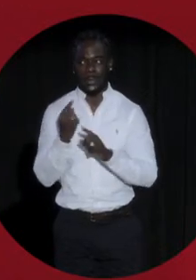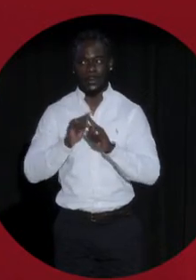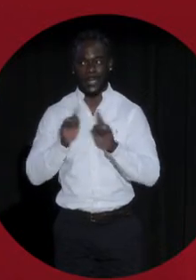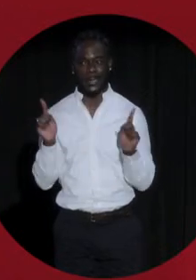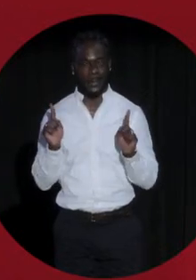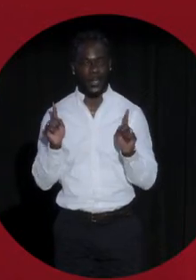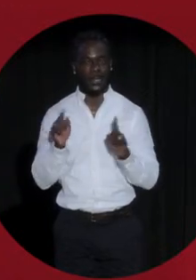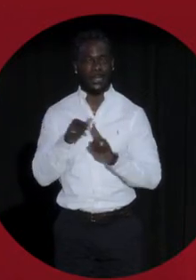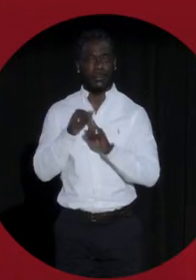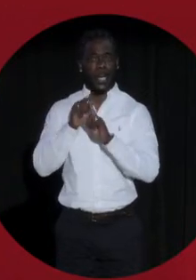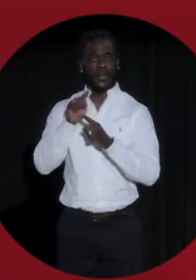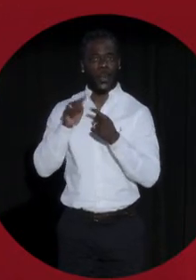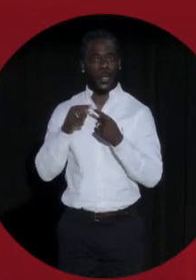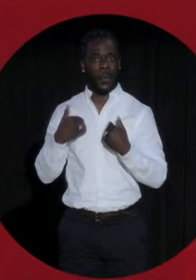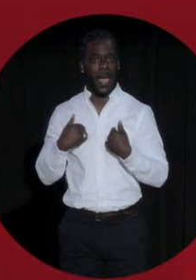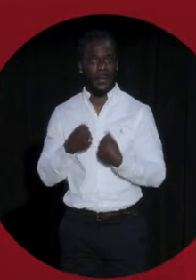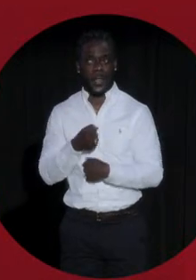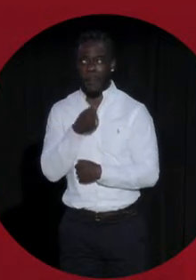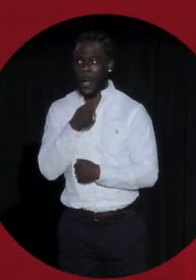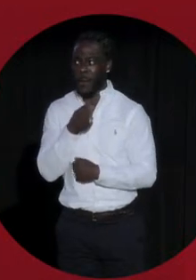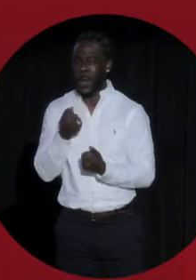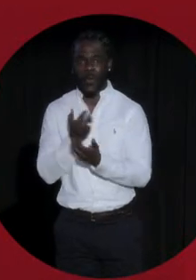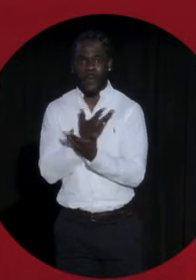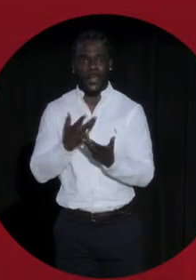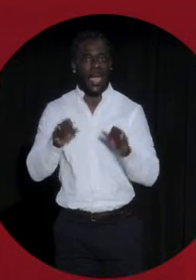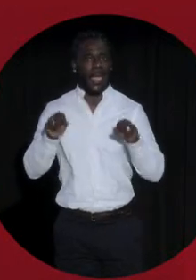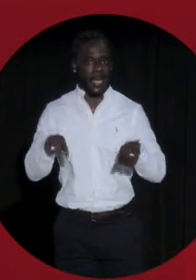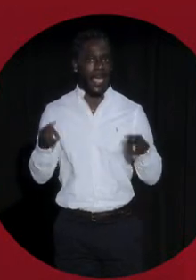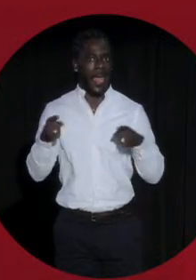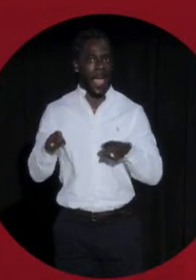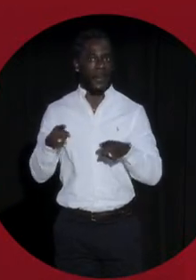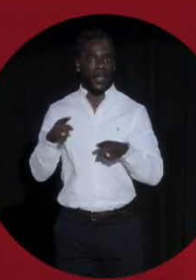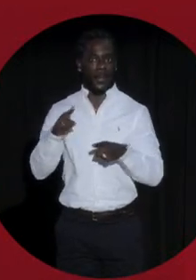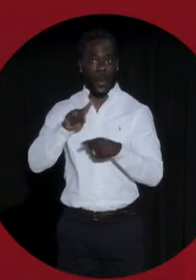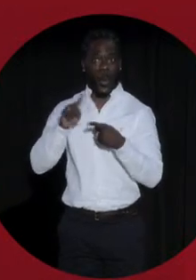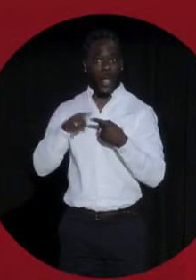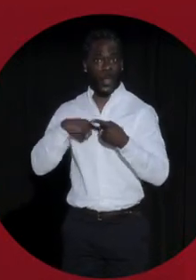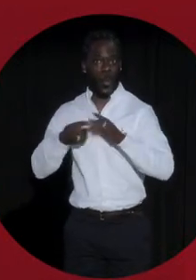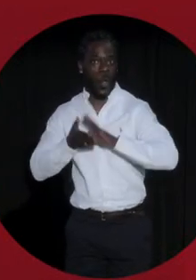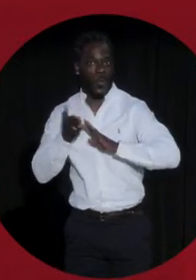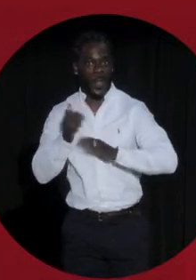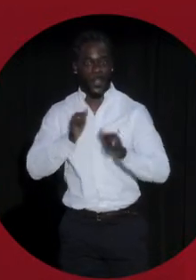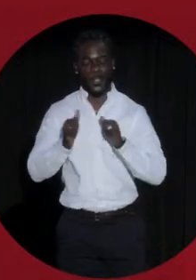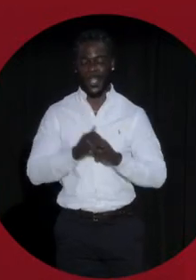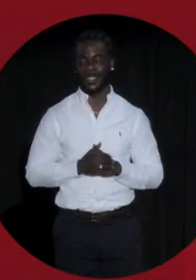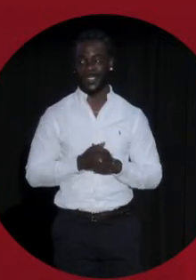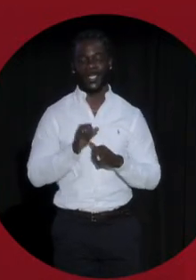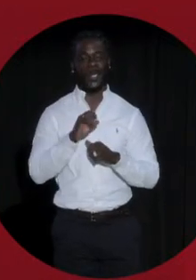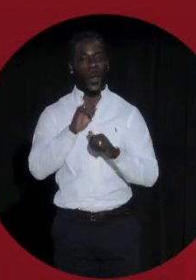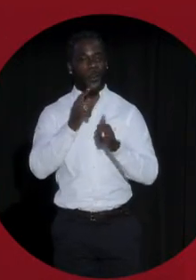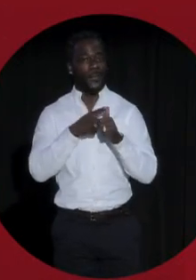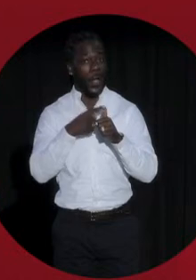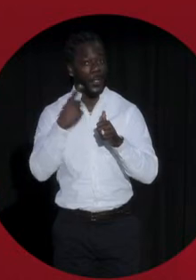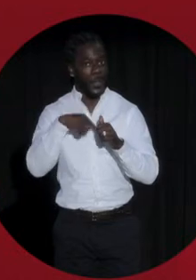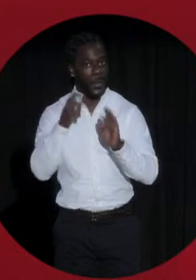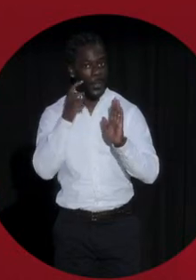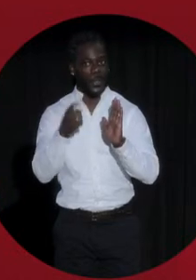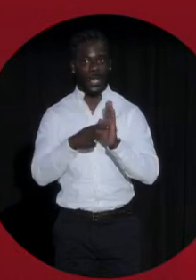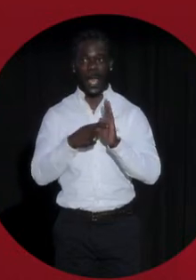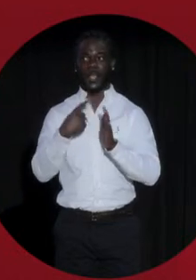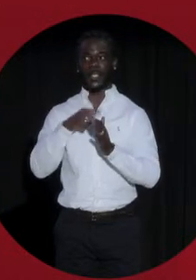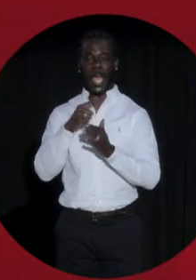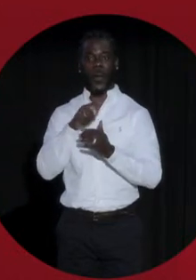have the microphone, all of that can happen. So first we're going to acknowledge our